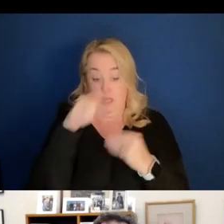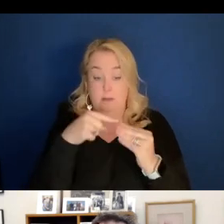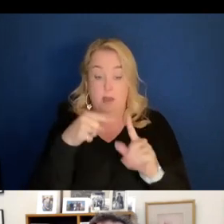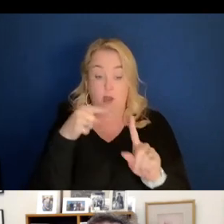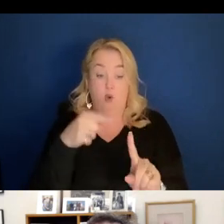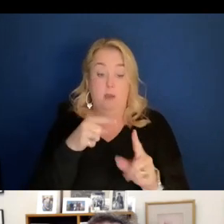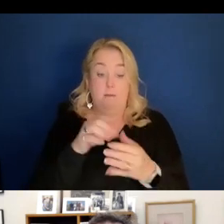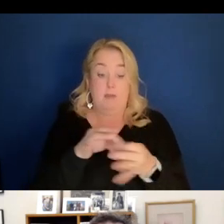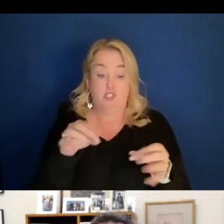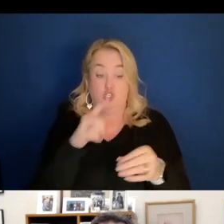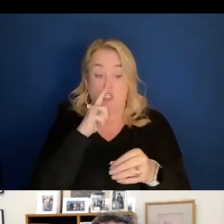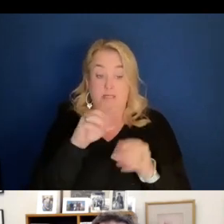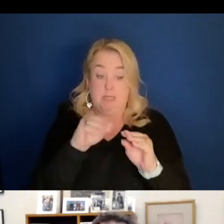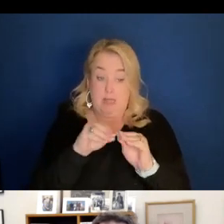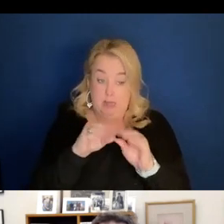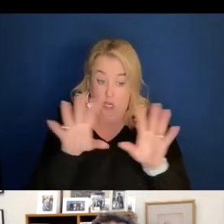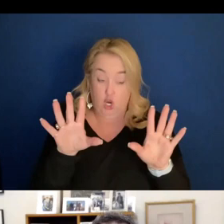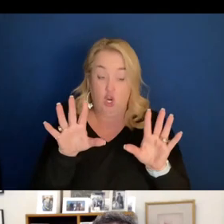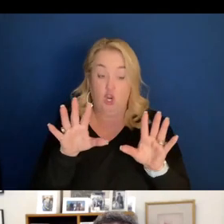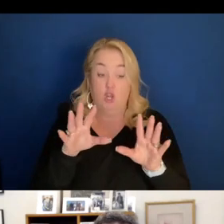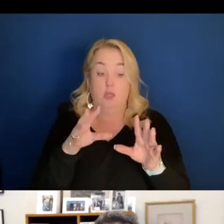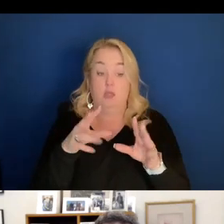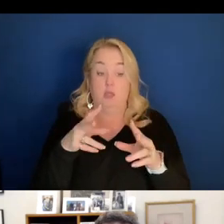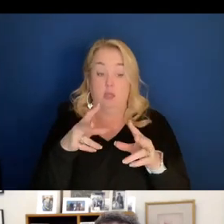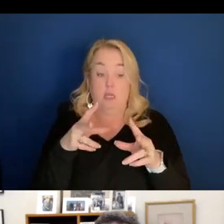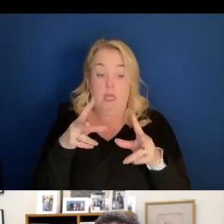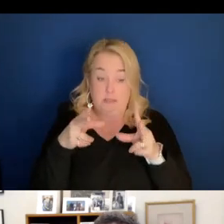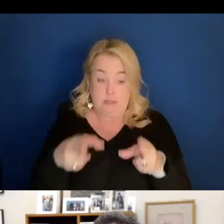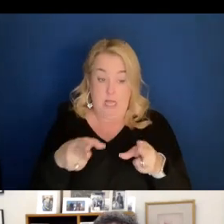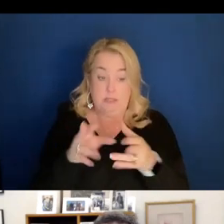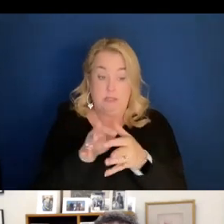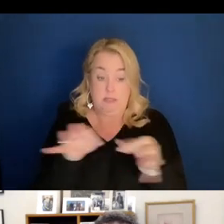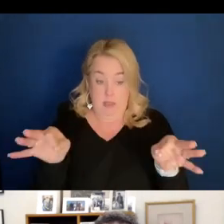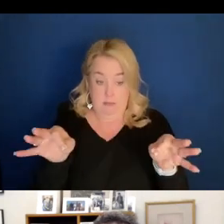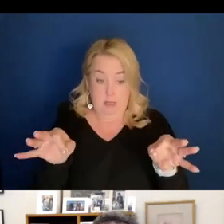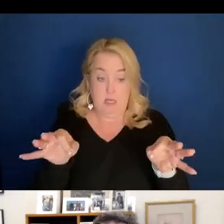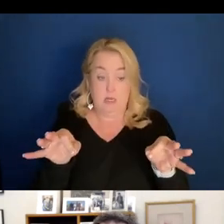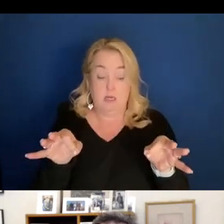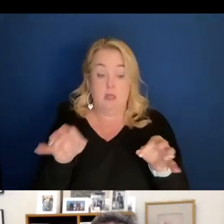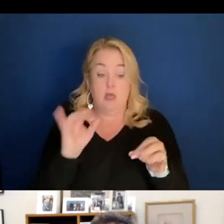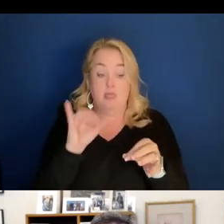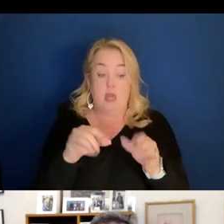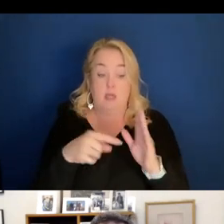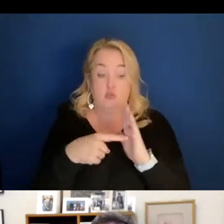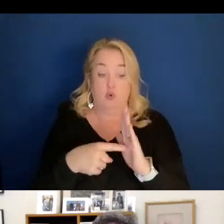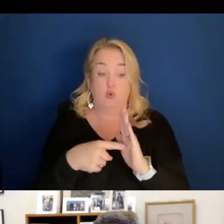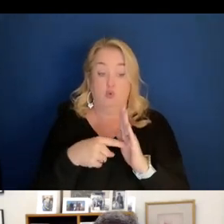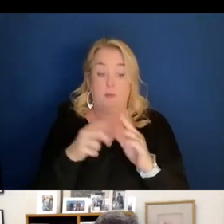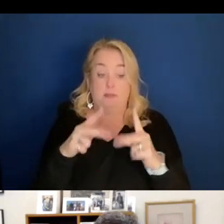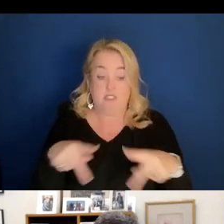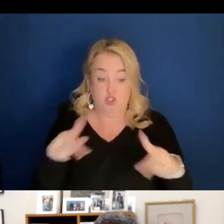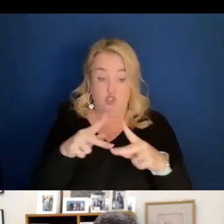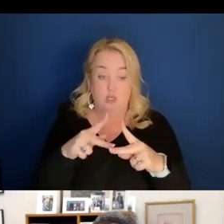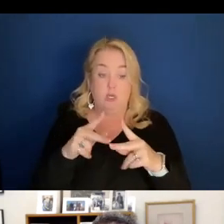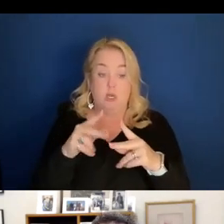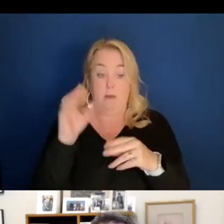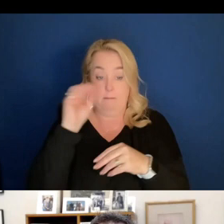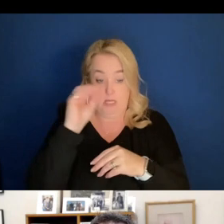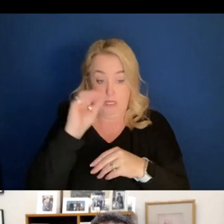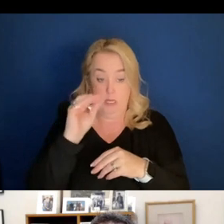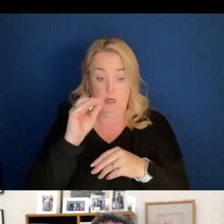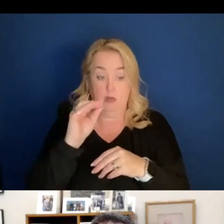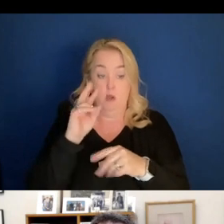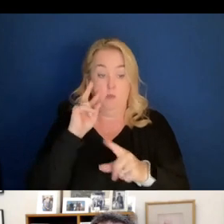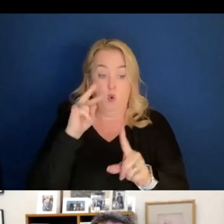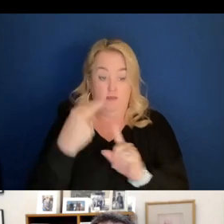clear, concise statement or set of statements that describes a position, opinion, a point of view, a program.